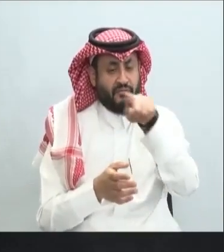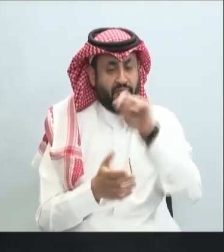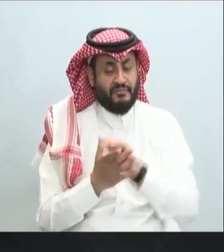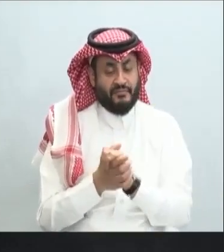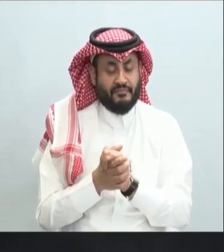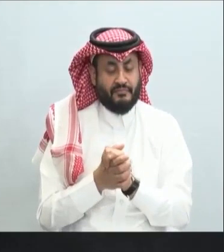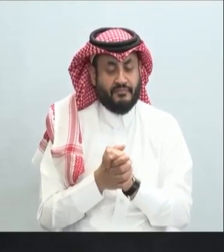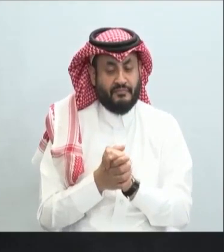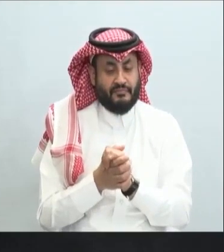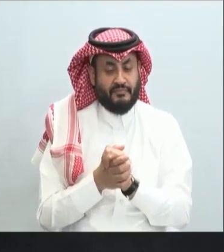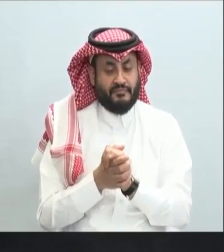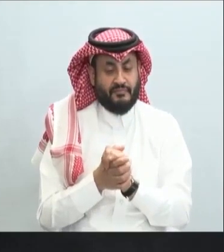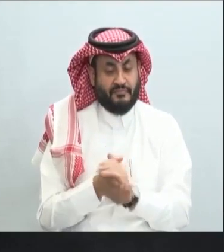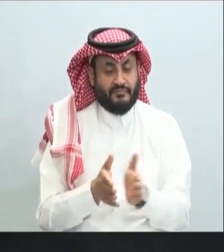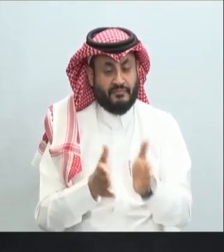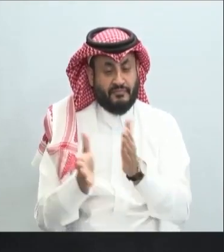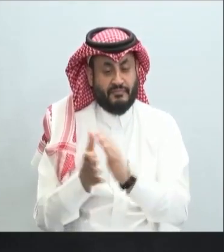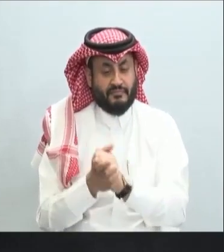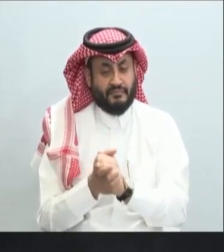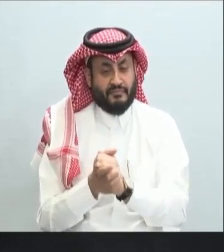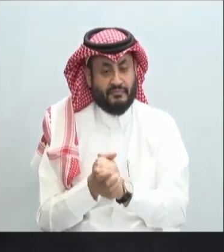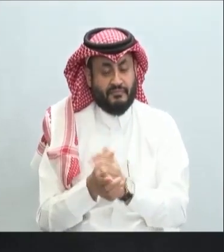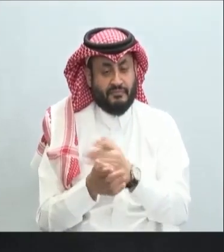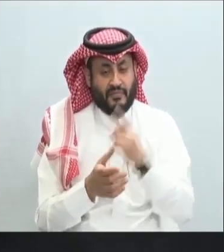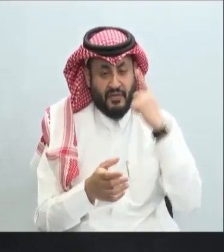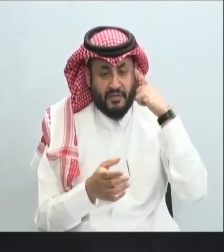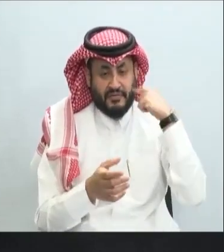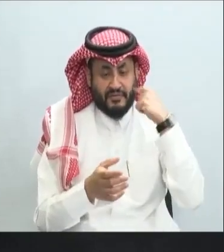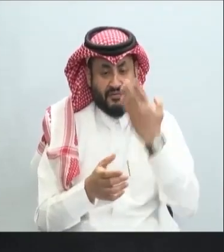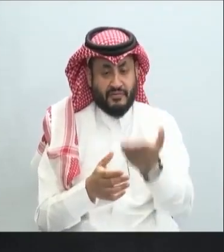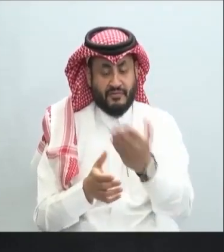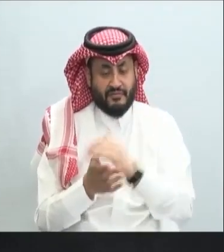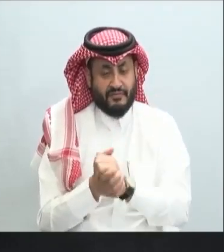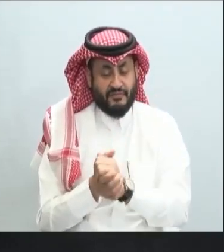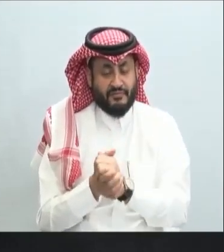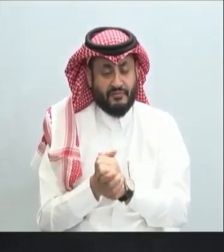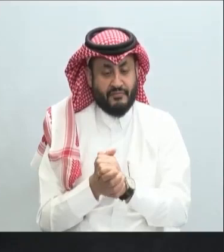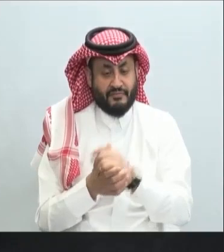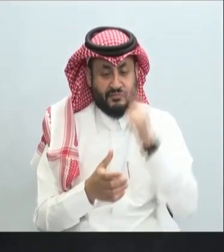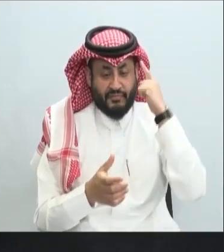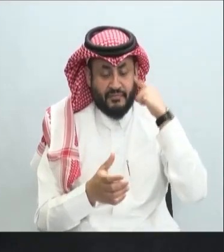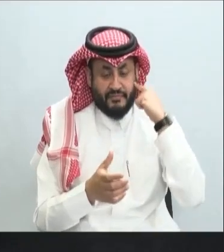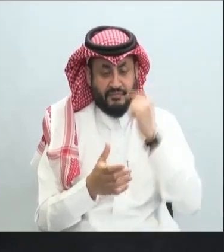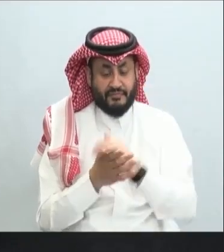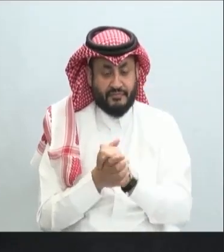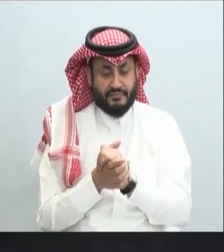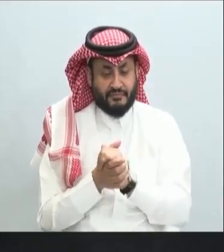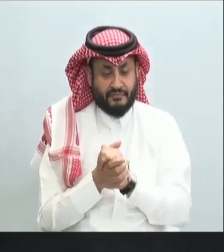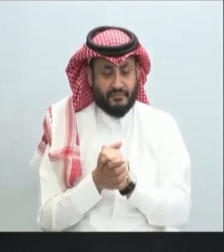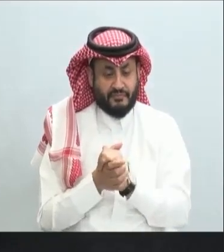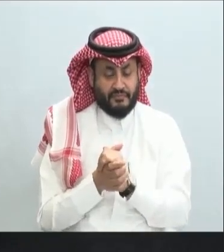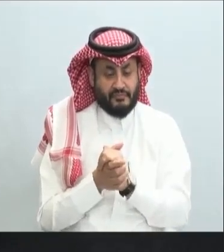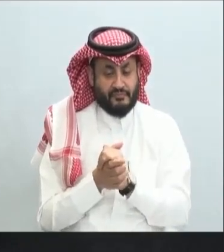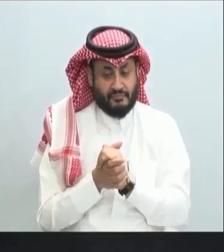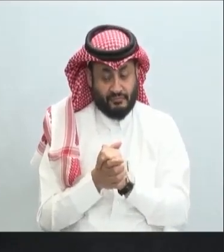your hand. And after this we have, or we did said how we can make